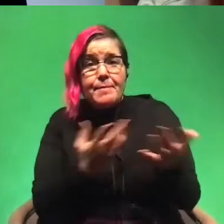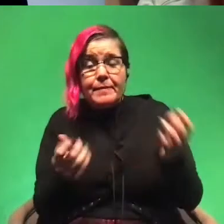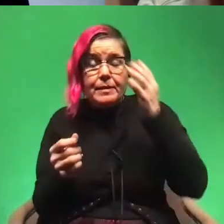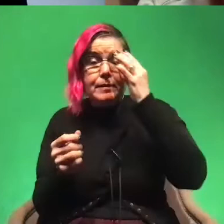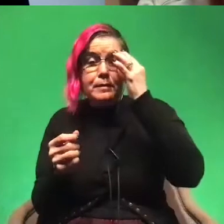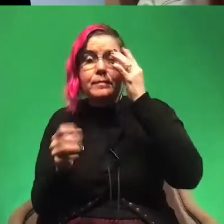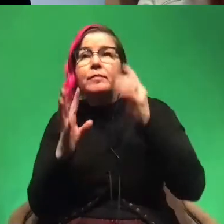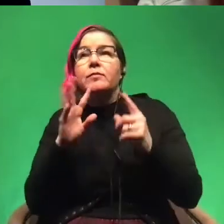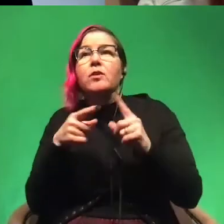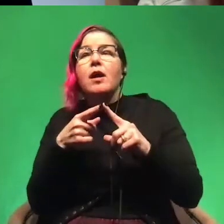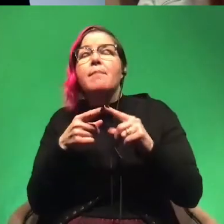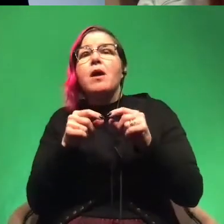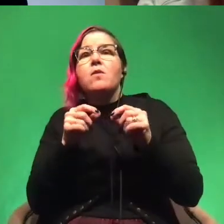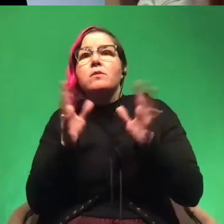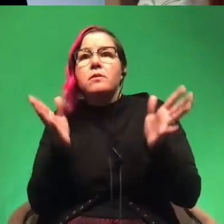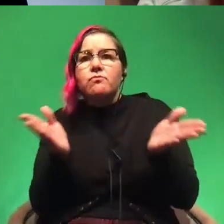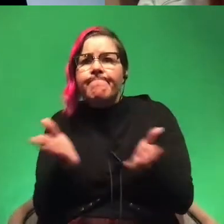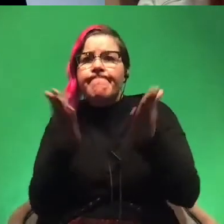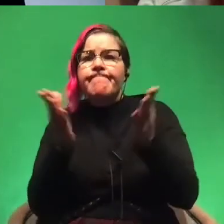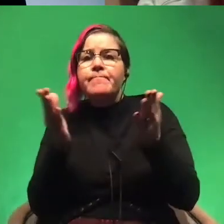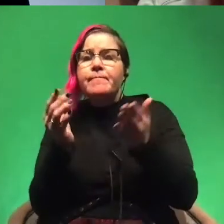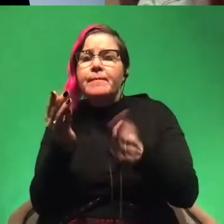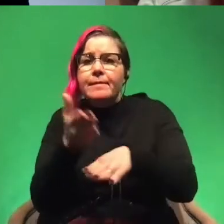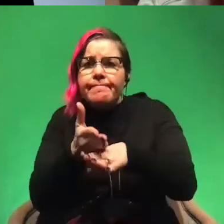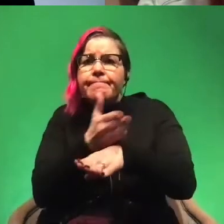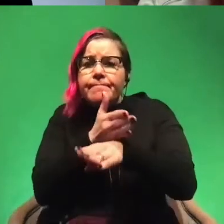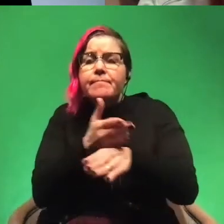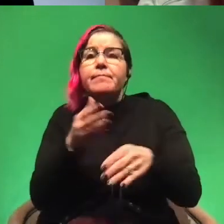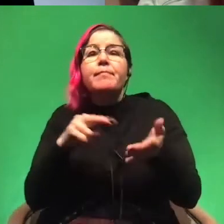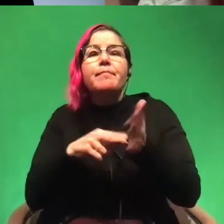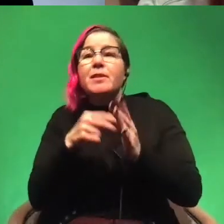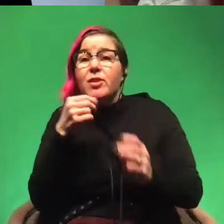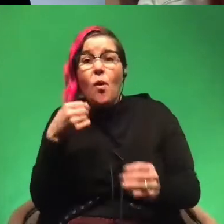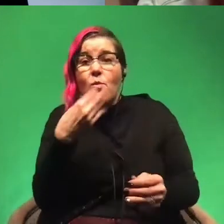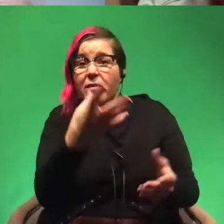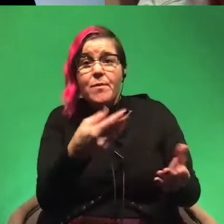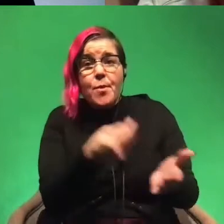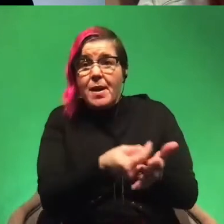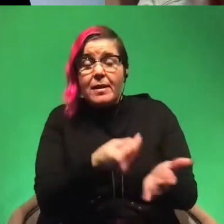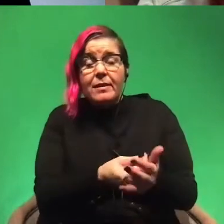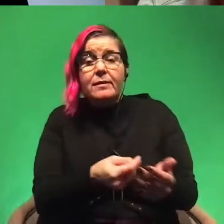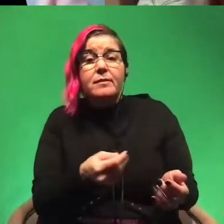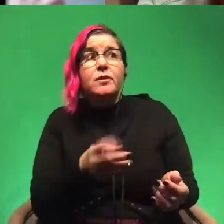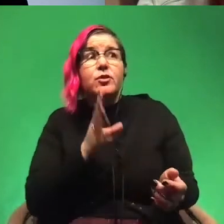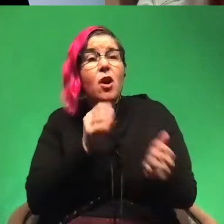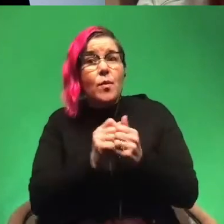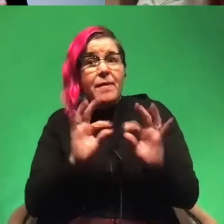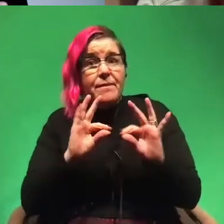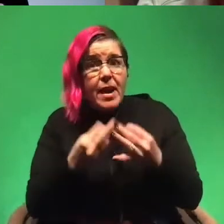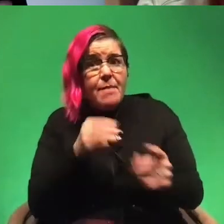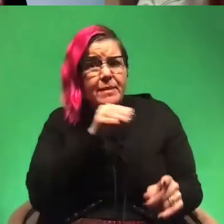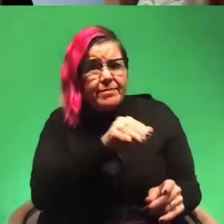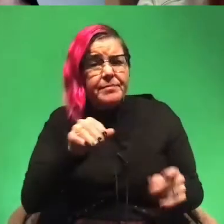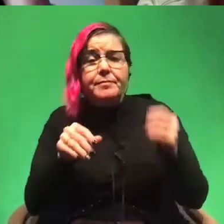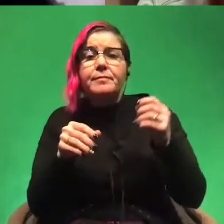comes to making a dent in some of these for-profit businesses, that means not giving them your money. So that means talking to your family members. That means having, you